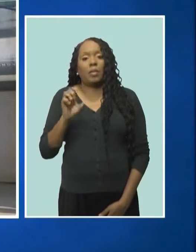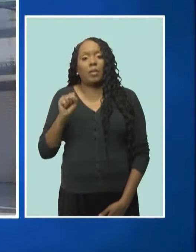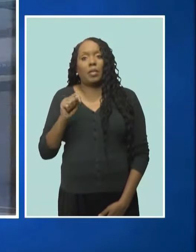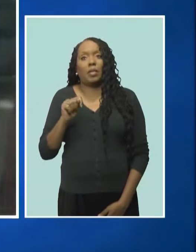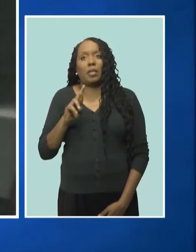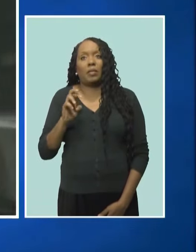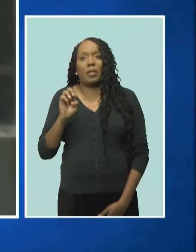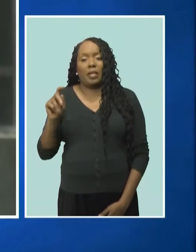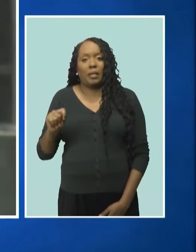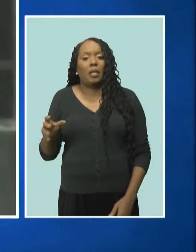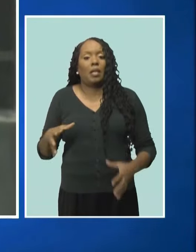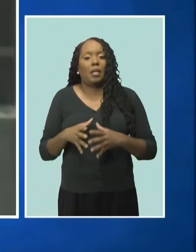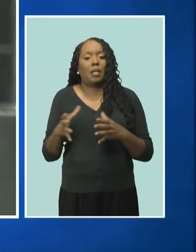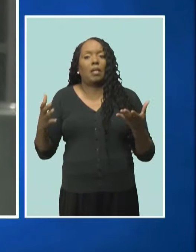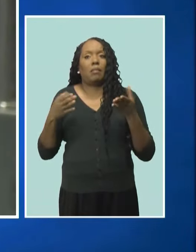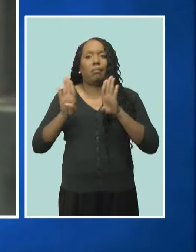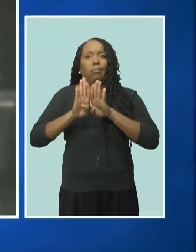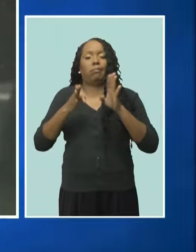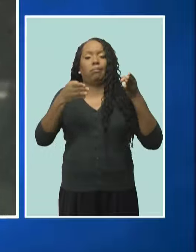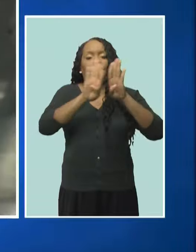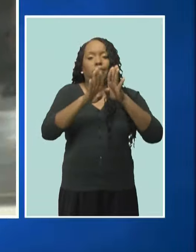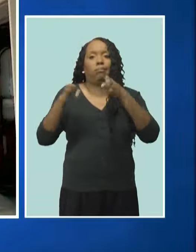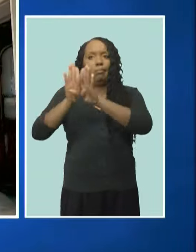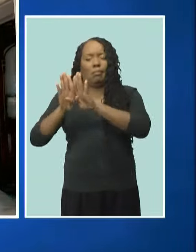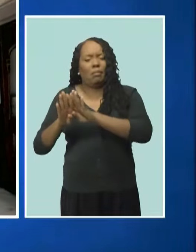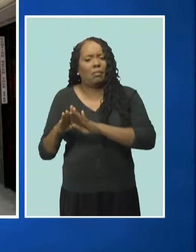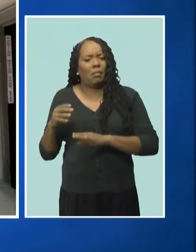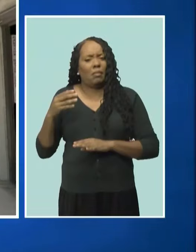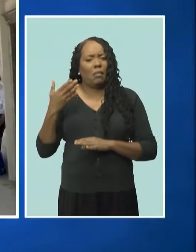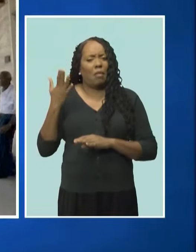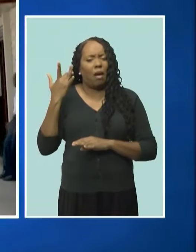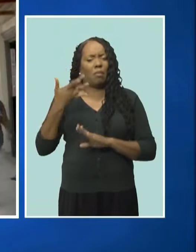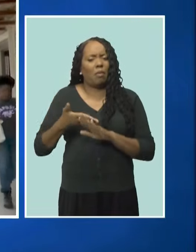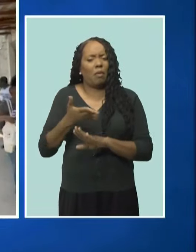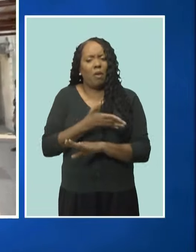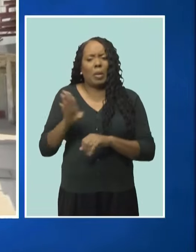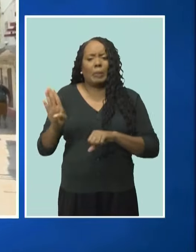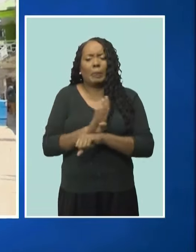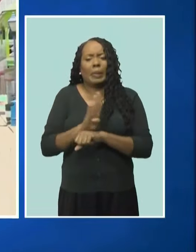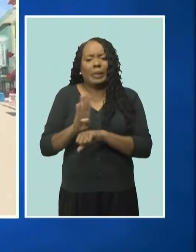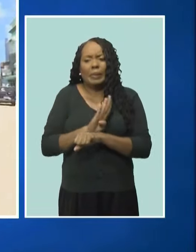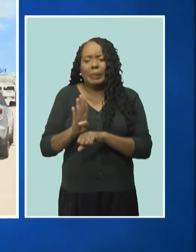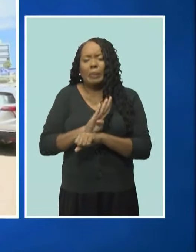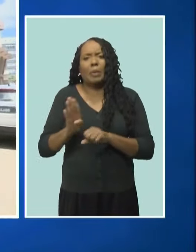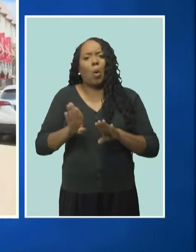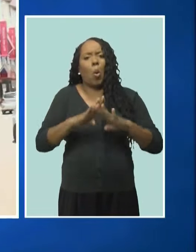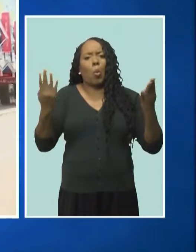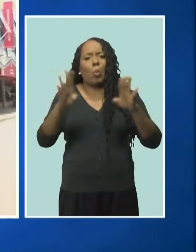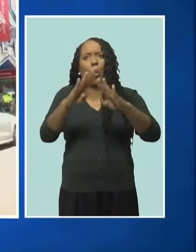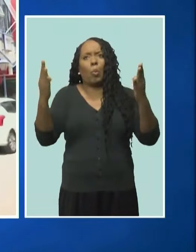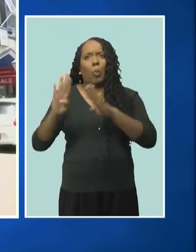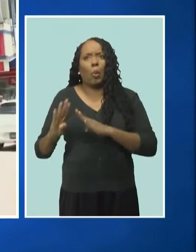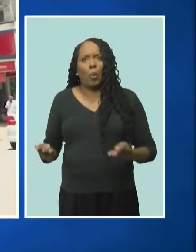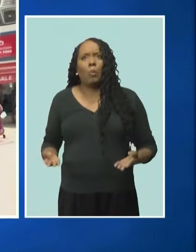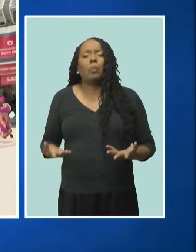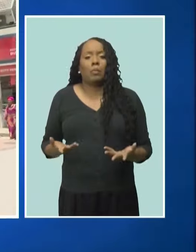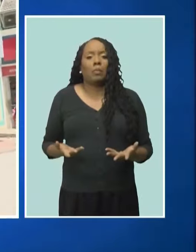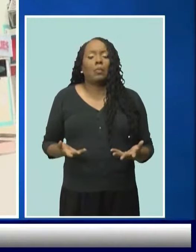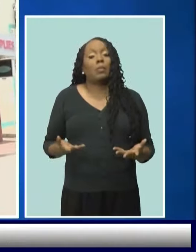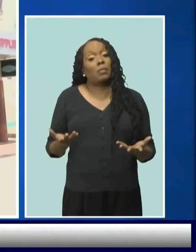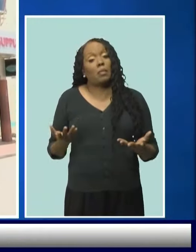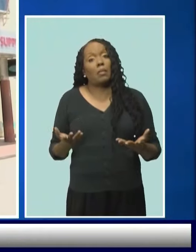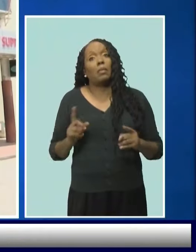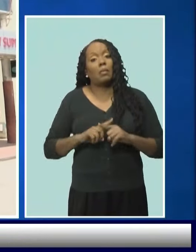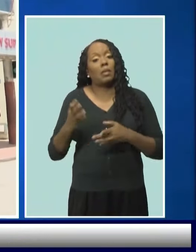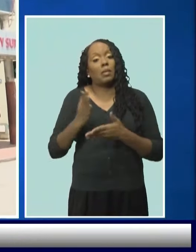doors where there were once thriving businesses. Yet the city remains a hub of activity with businesses big and small